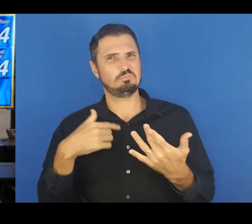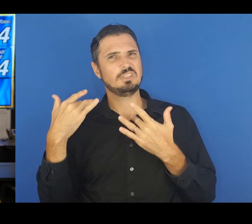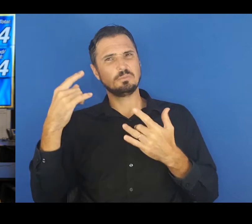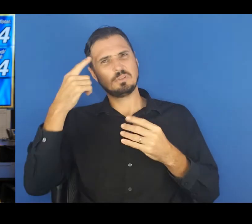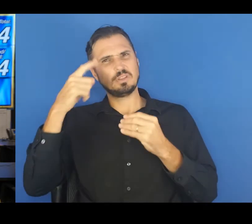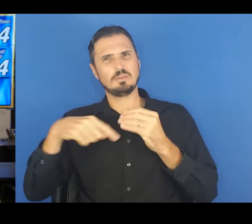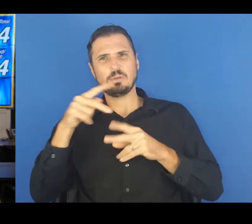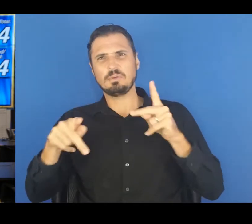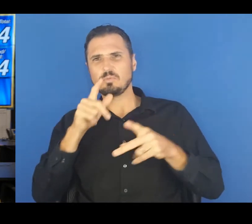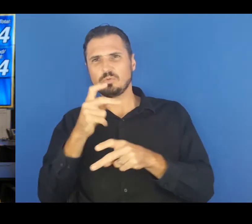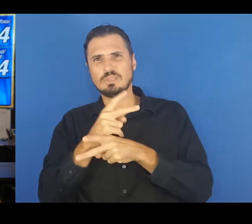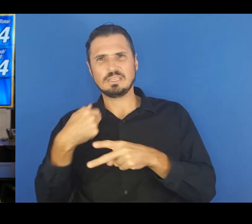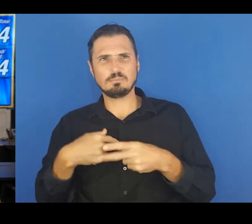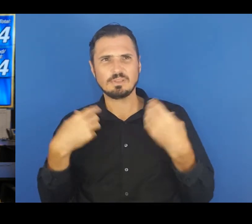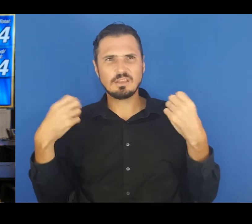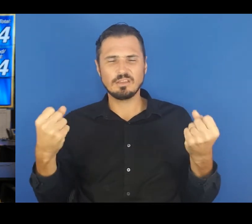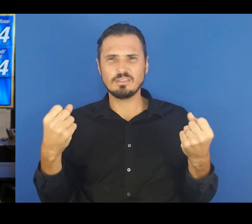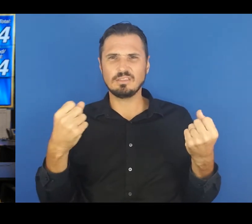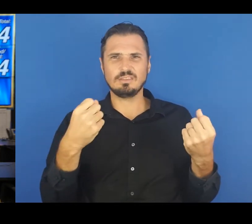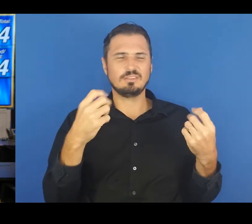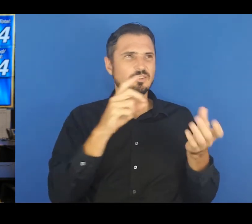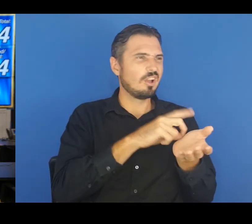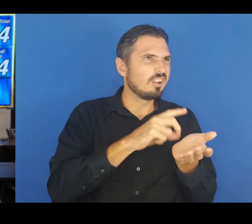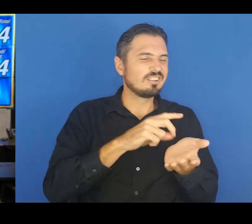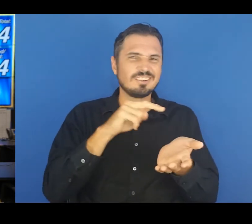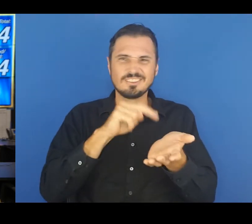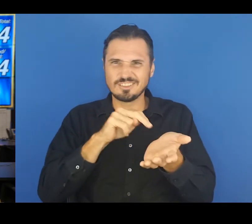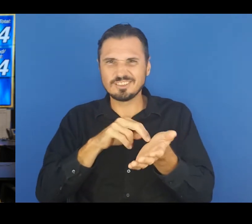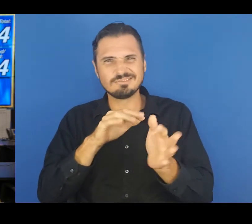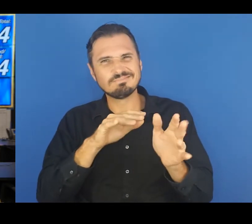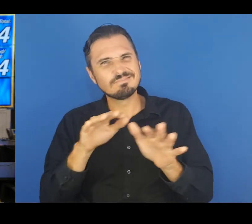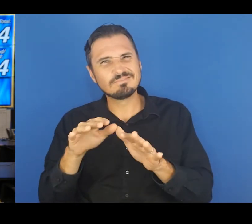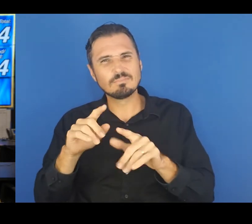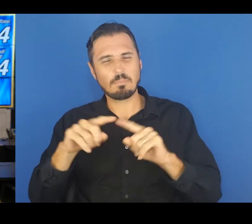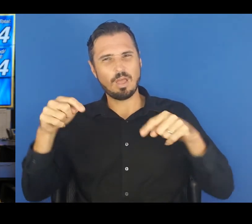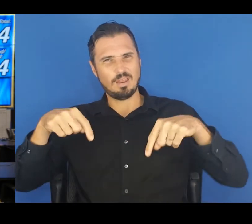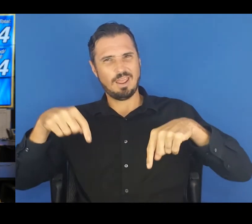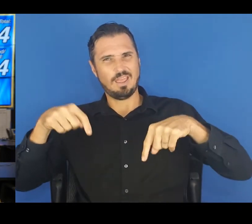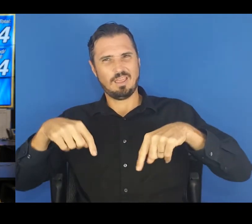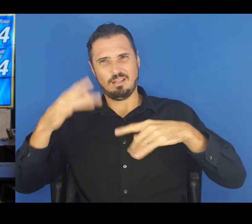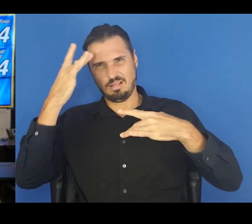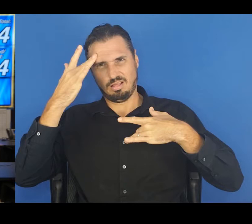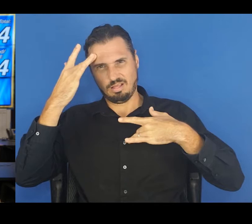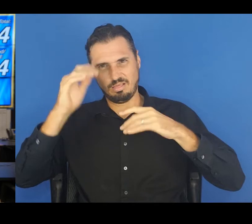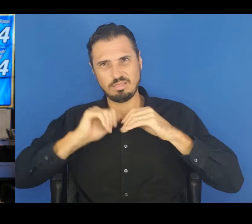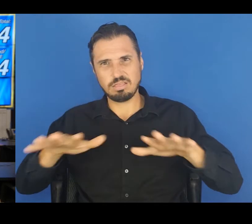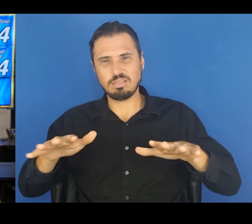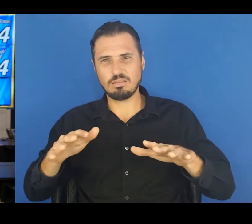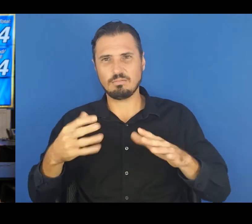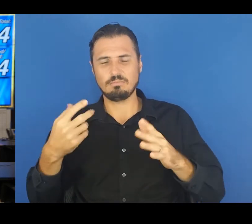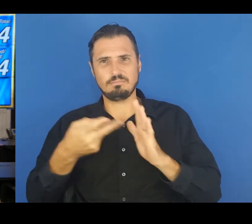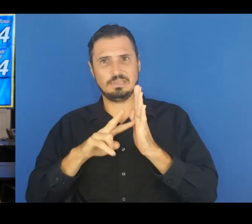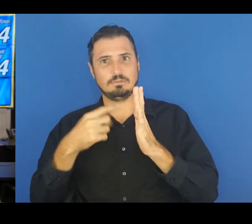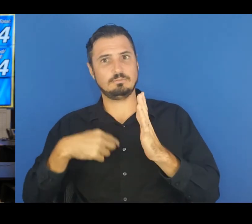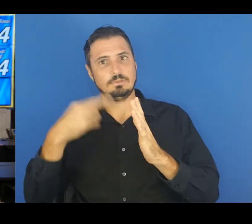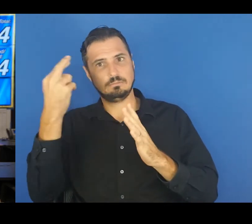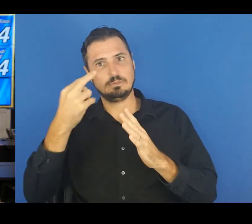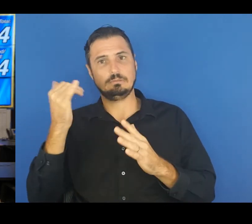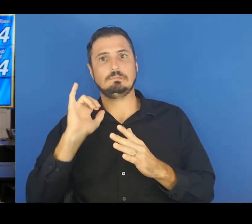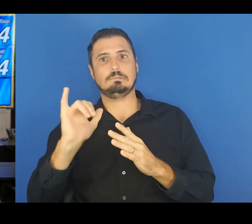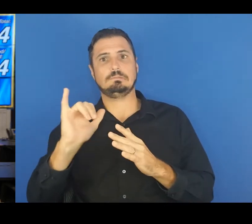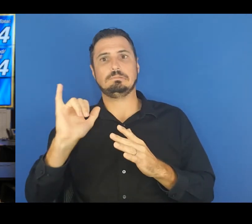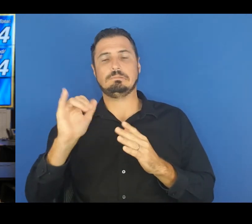people who keep us healthy, we think of doctors and nurses, but this pandemic has truly raised awareness of the importance of our public